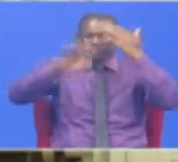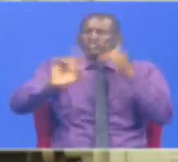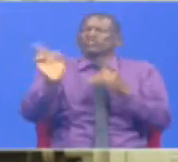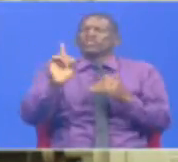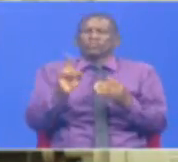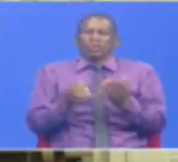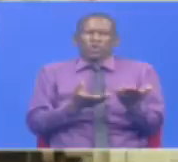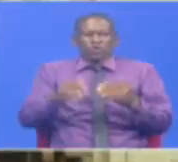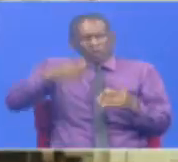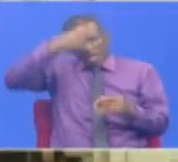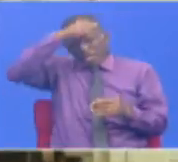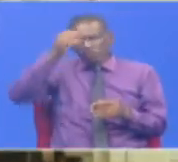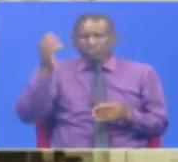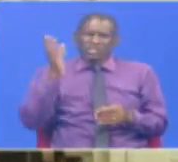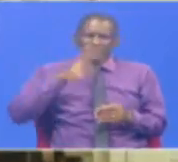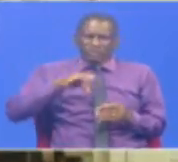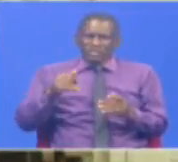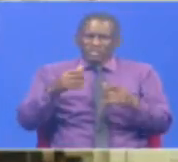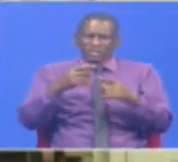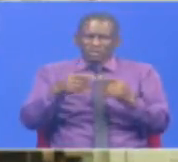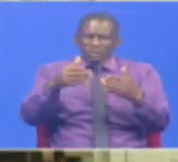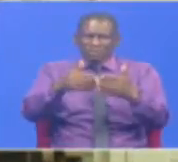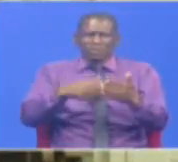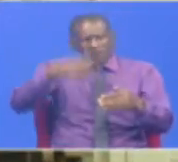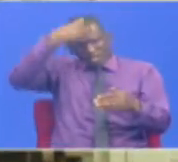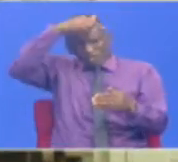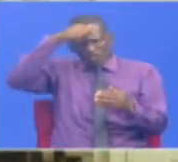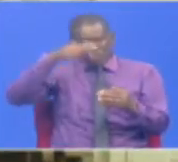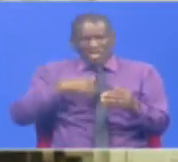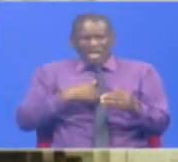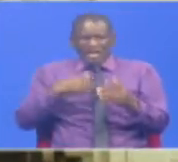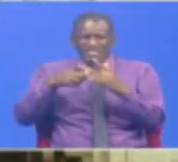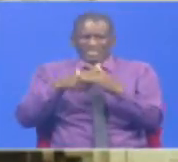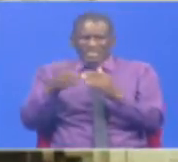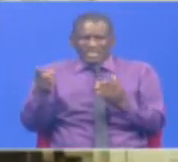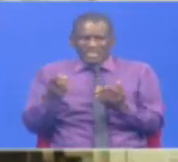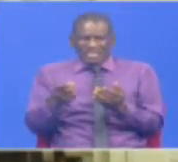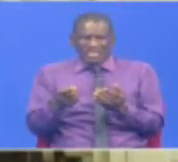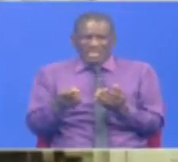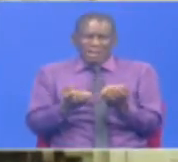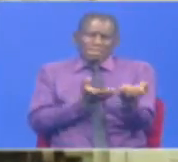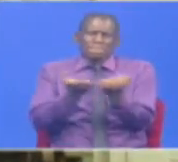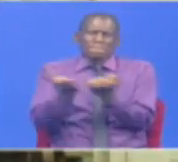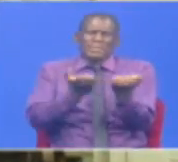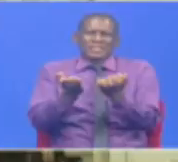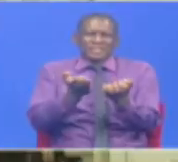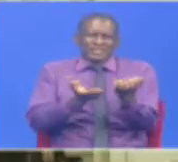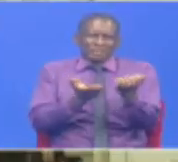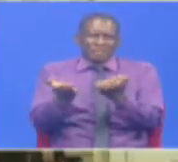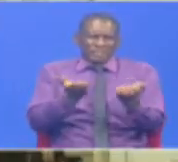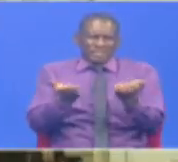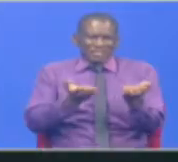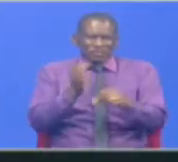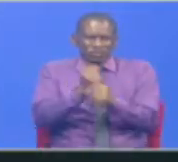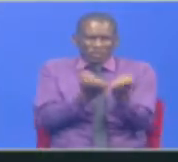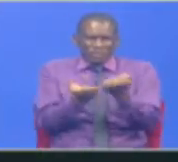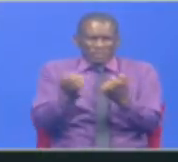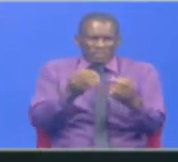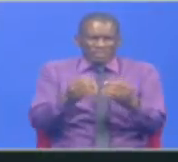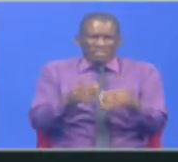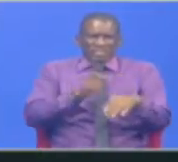where I graduated. But before I did, I ventured into entrepreneurship at third